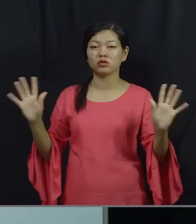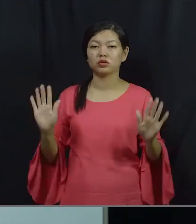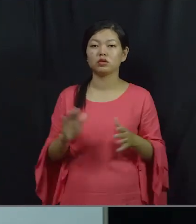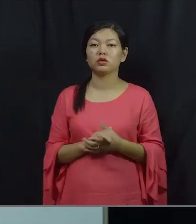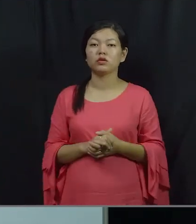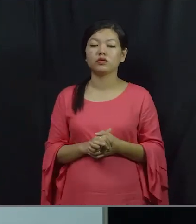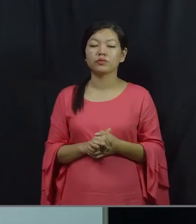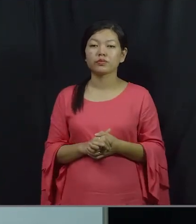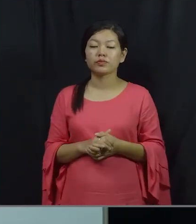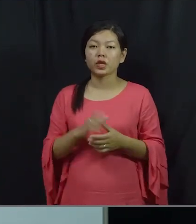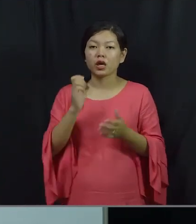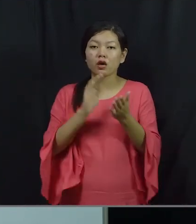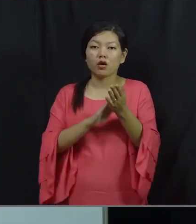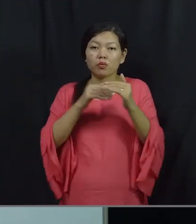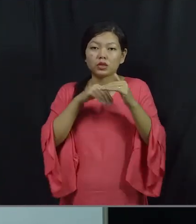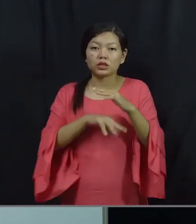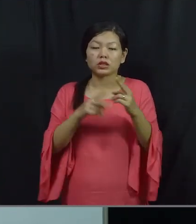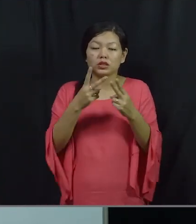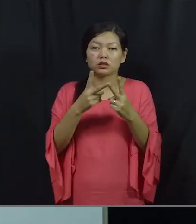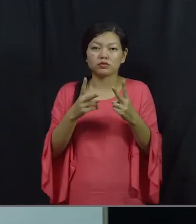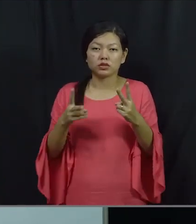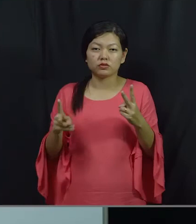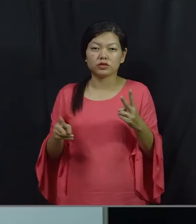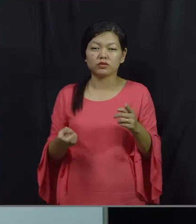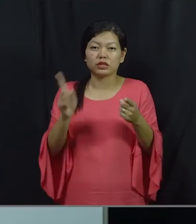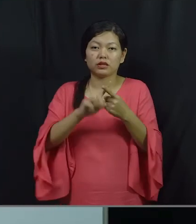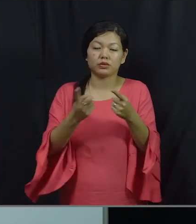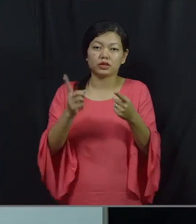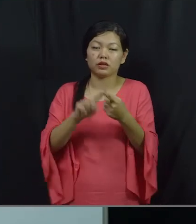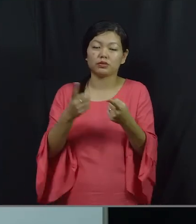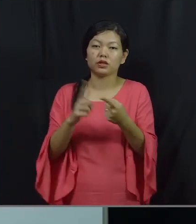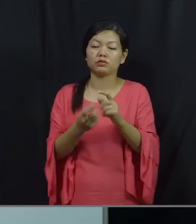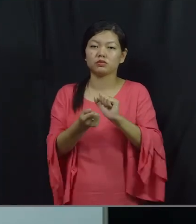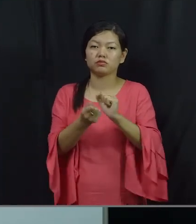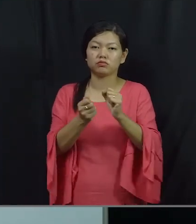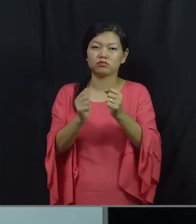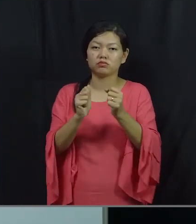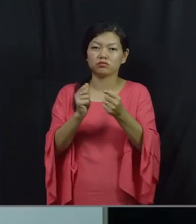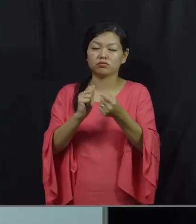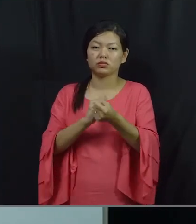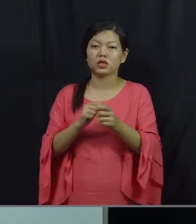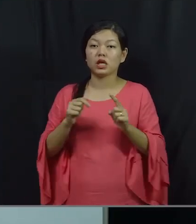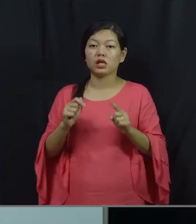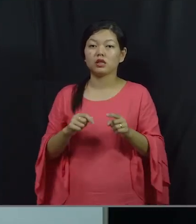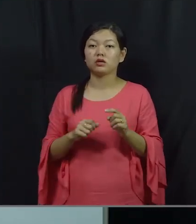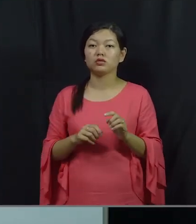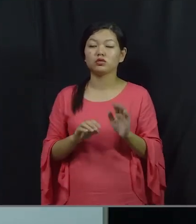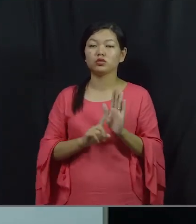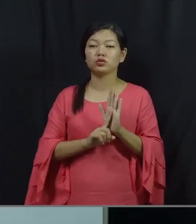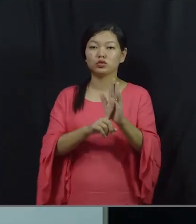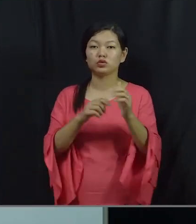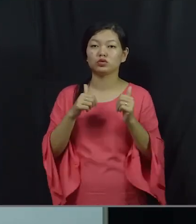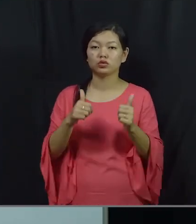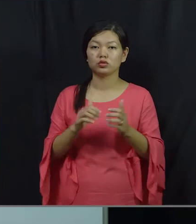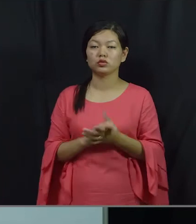So in the last 15 years, when we compare, okay, the business has evolved in so many areas.